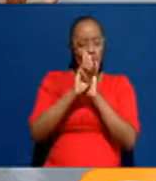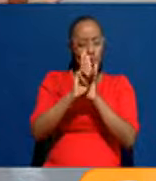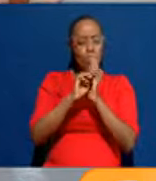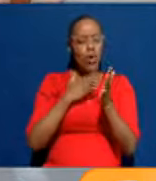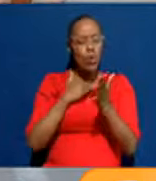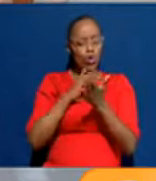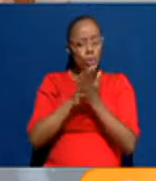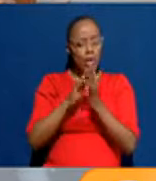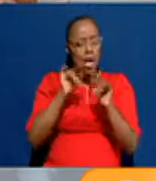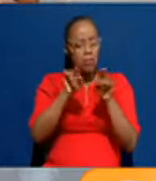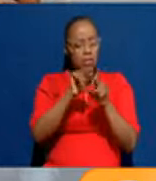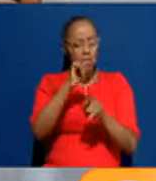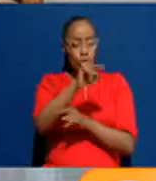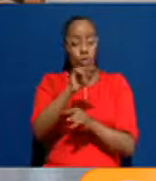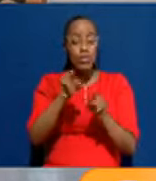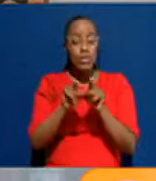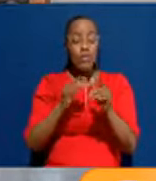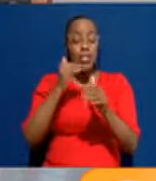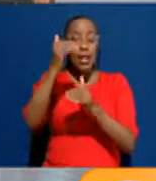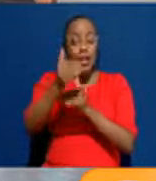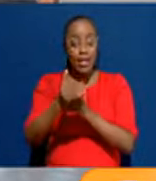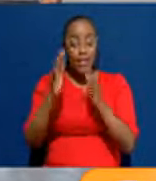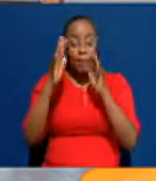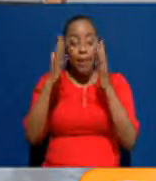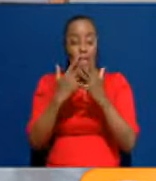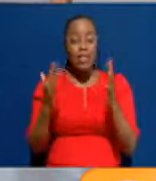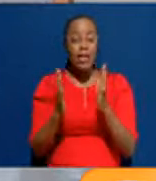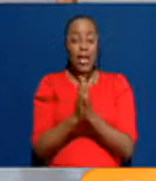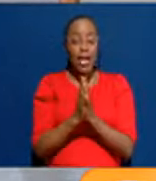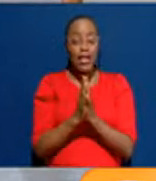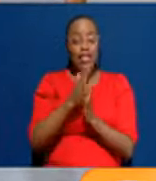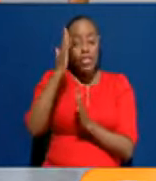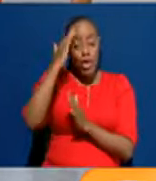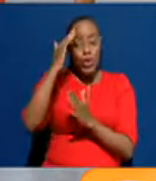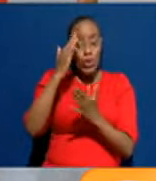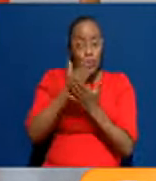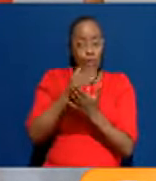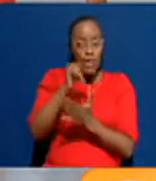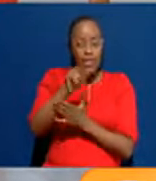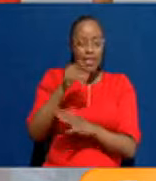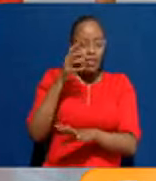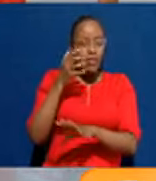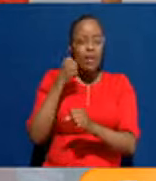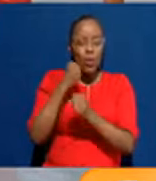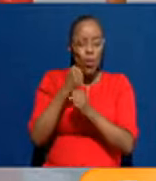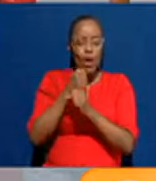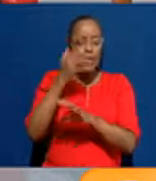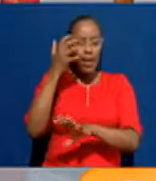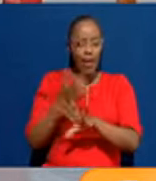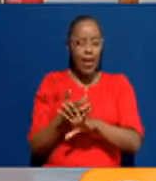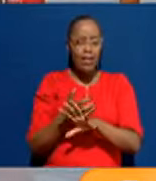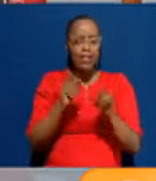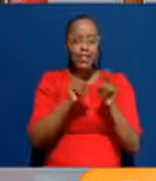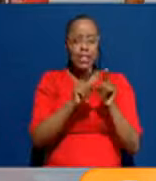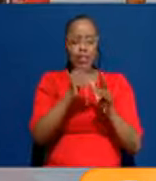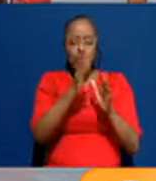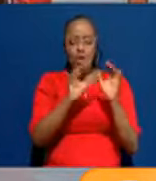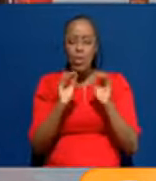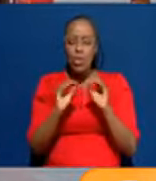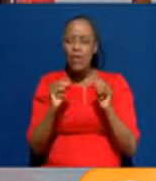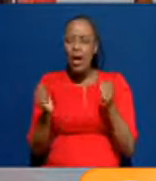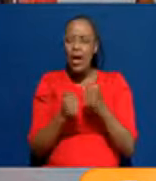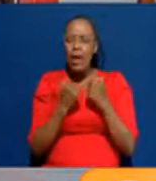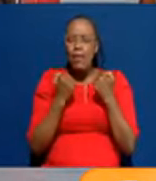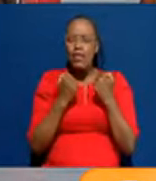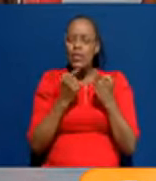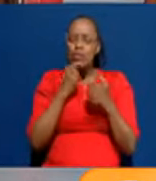you. They want to be the next big thing. But they know, obviously, it's about hard work. It doesn't happen overnight. What do you tell them,